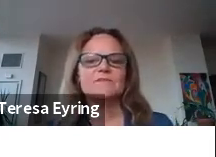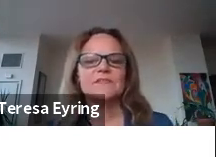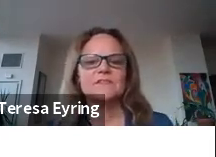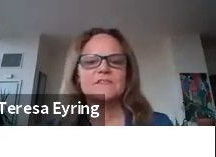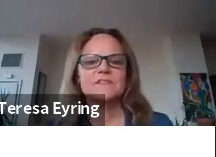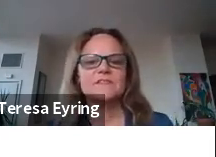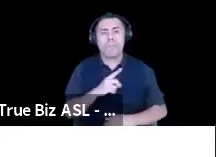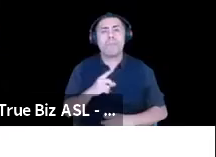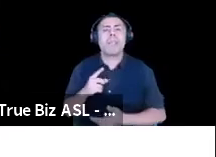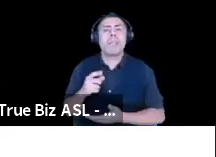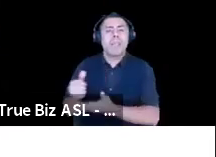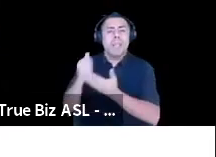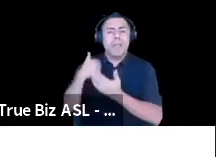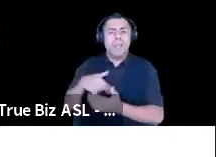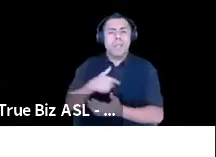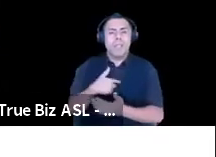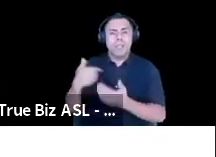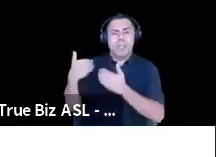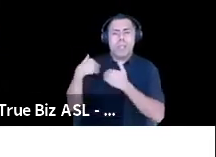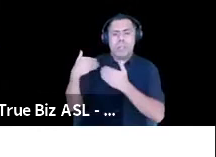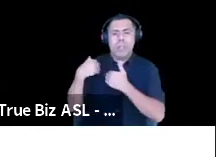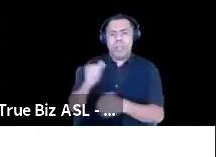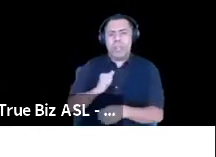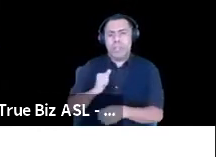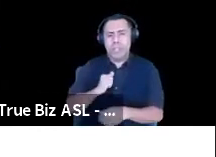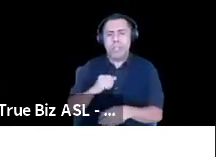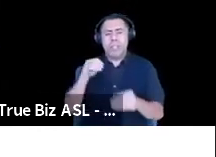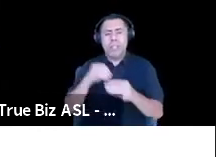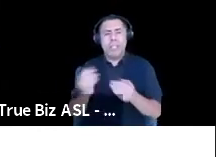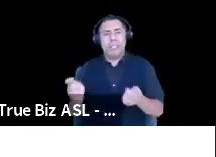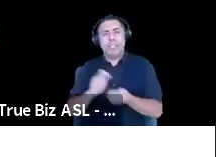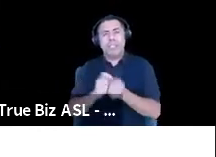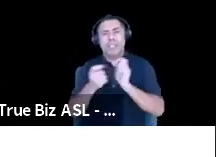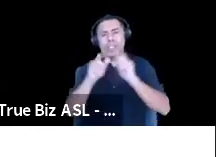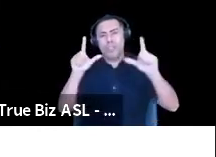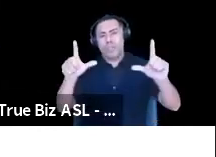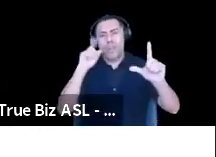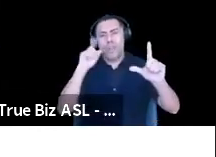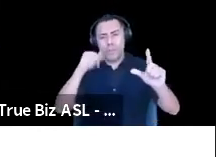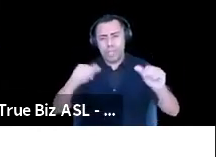this conference, and for the grace shown by everyone who attended.